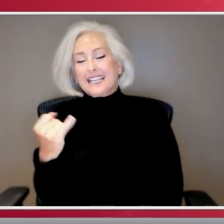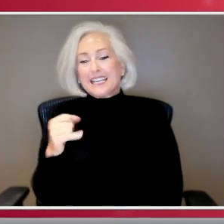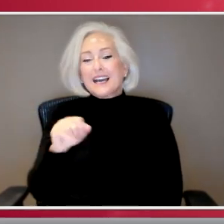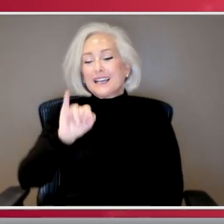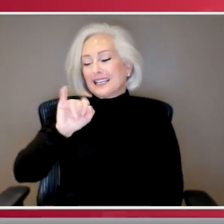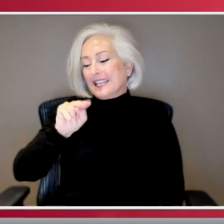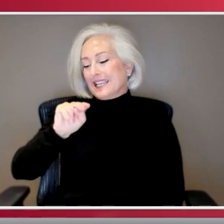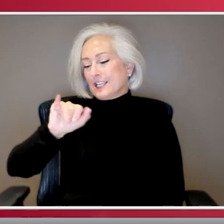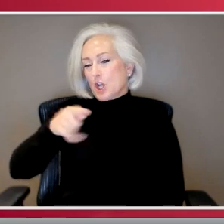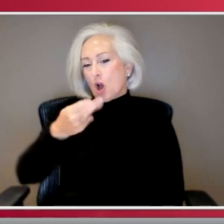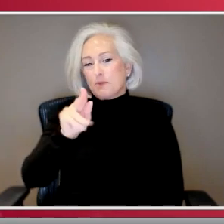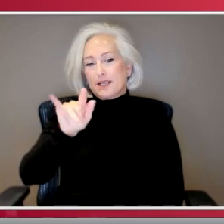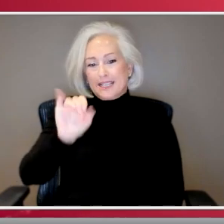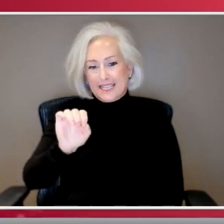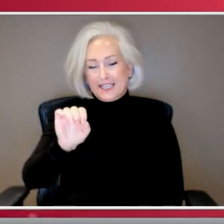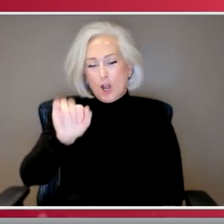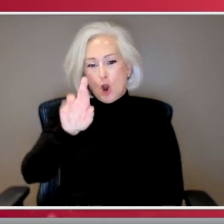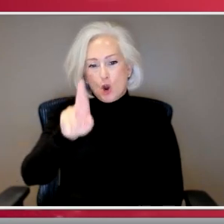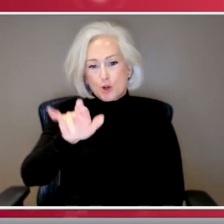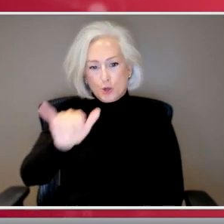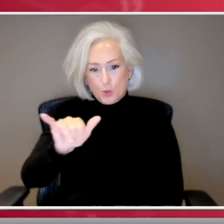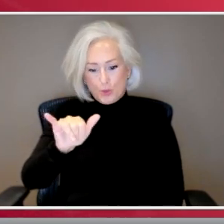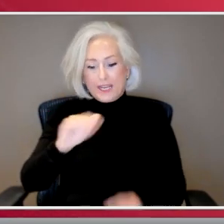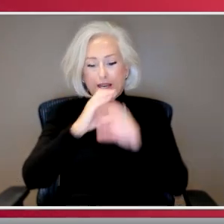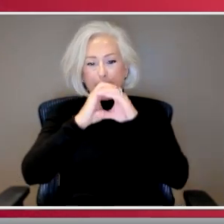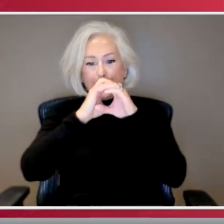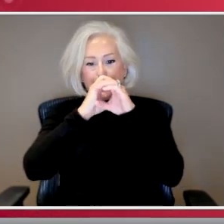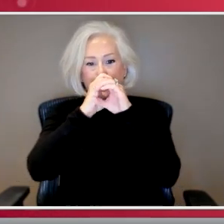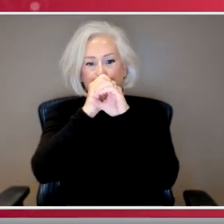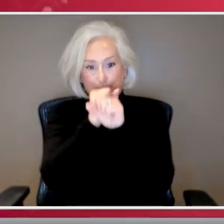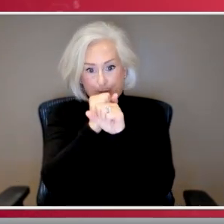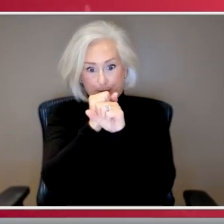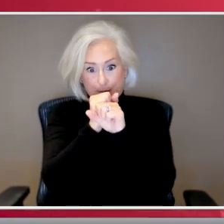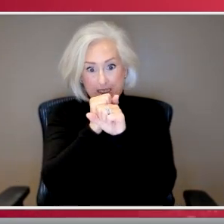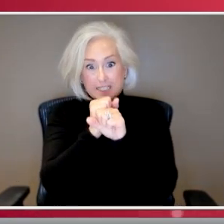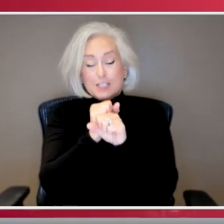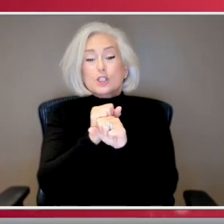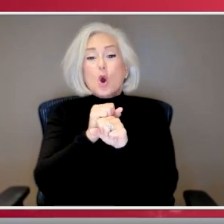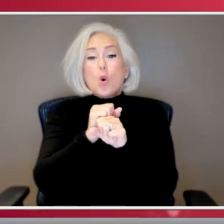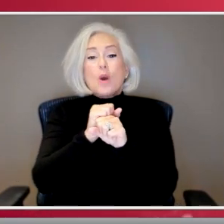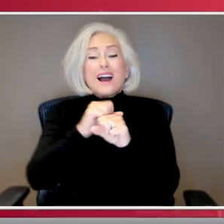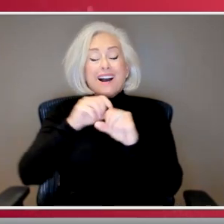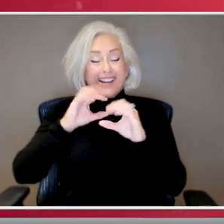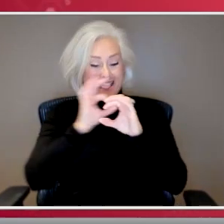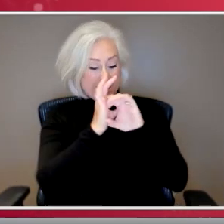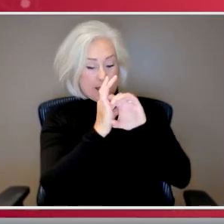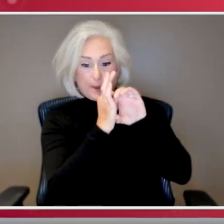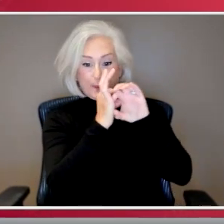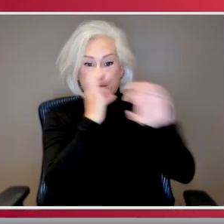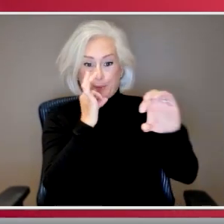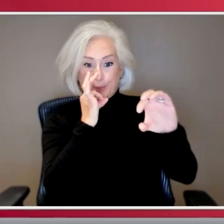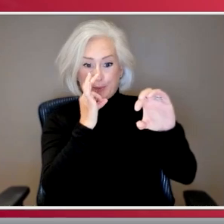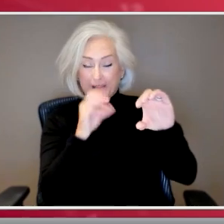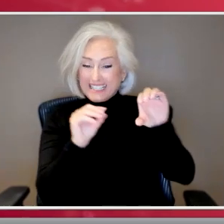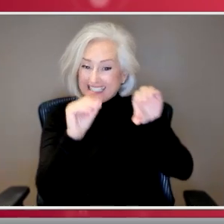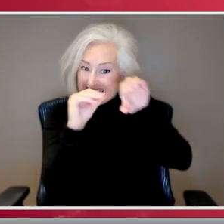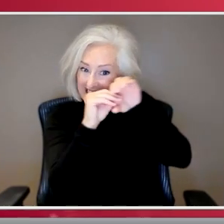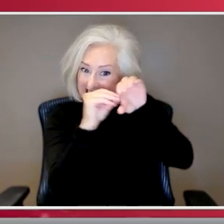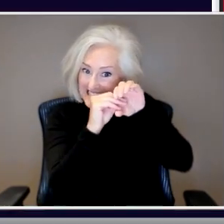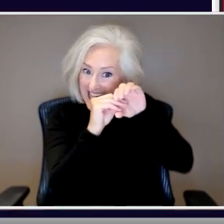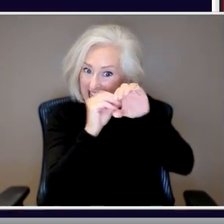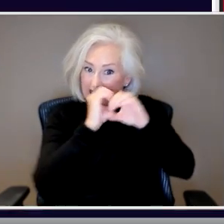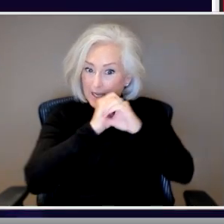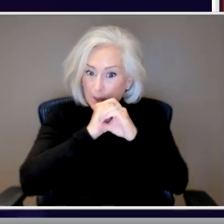so this is demonstrating what, when we open that vessel on the inside, it looks like. And typically you would see 10 to